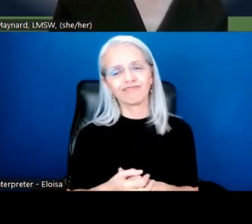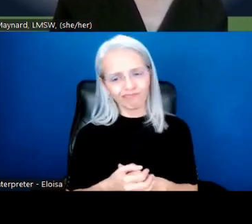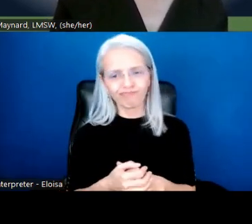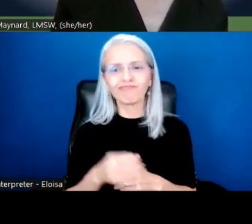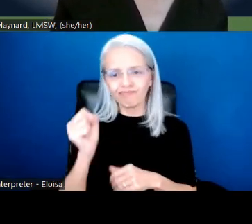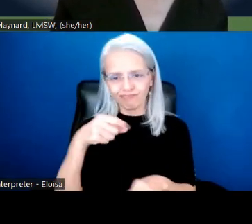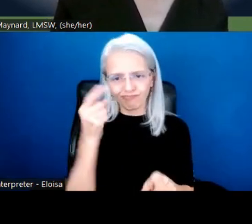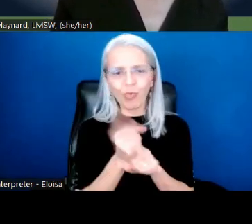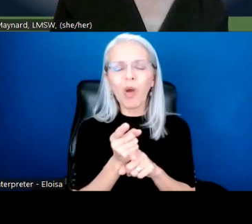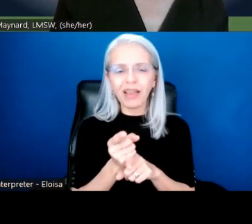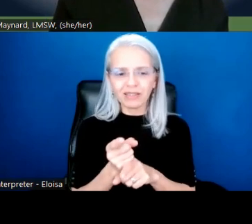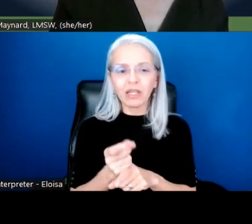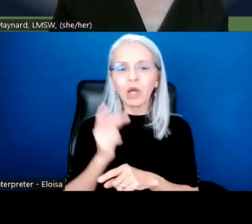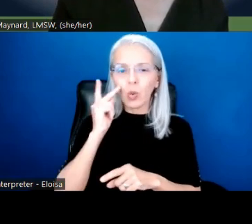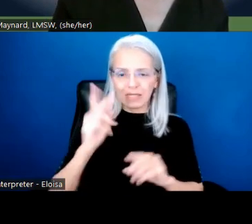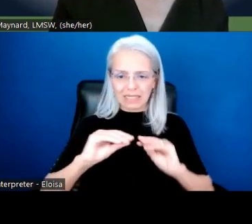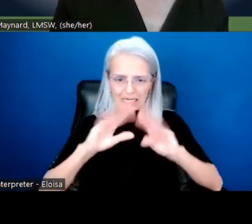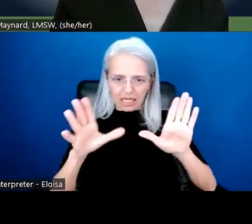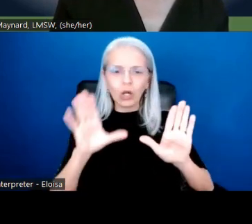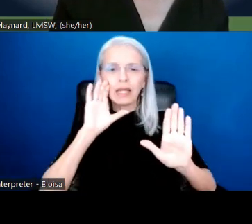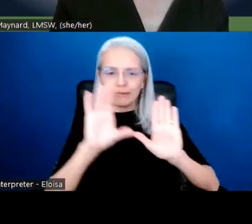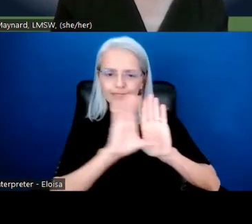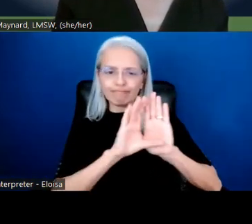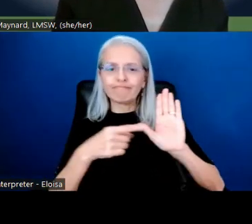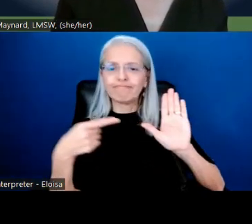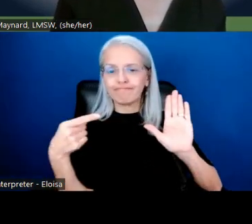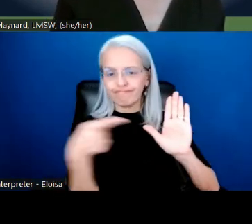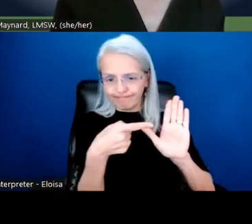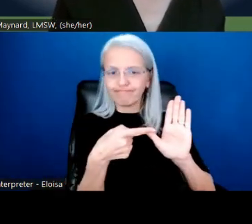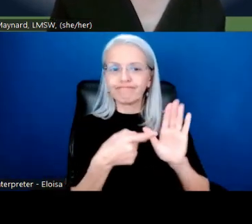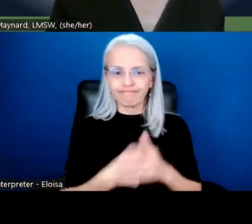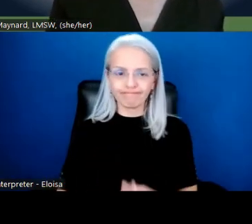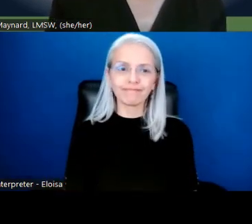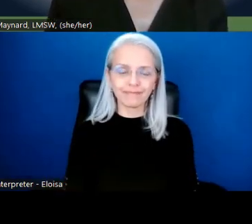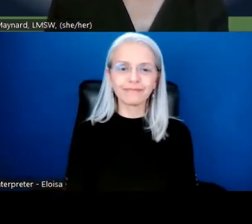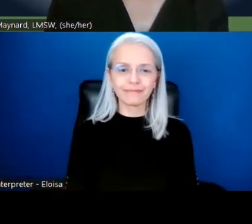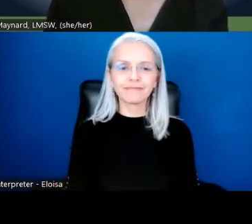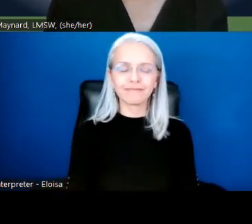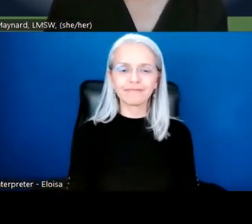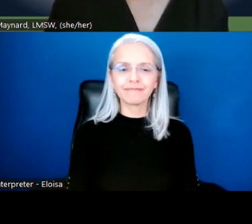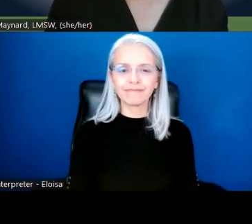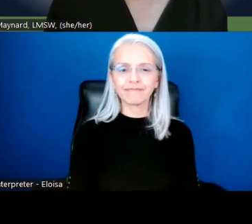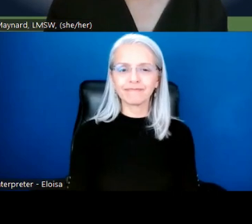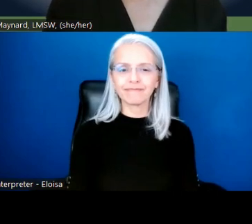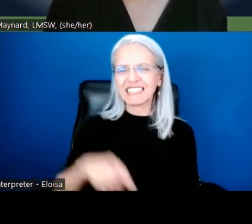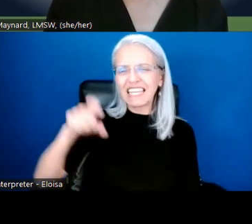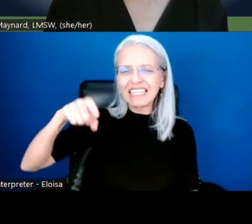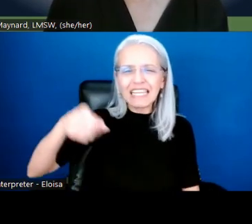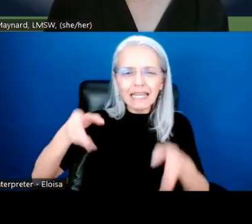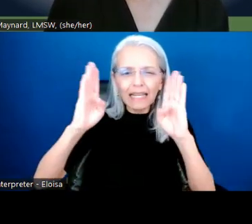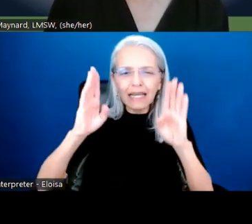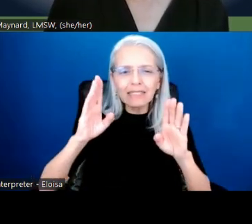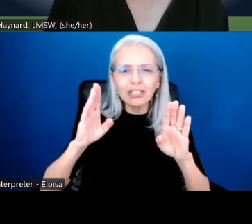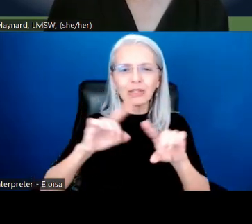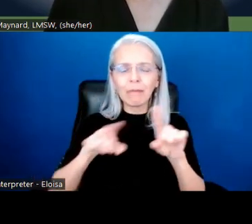Absolutely, we see that clearly in this picture about the need for attention. That kid